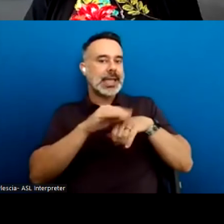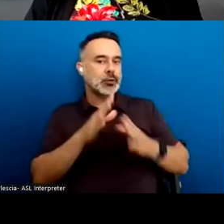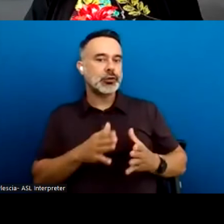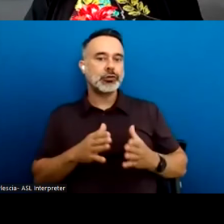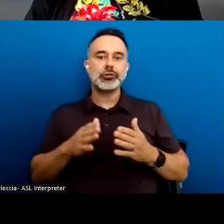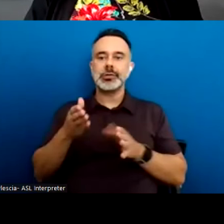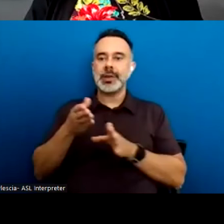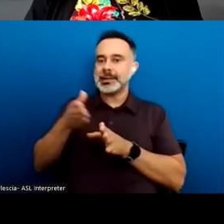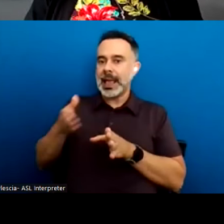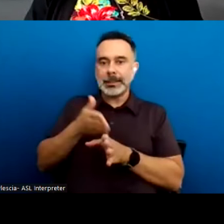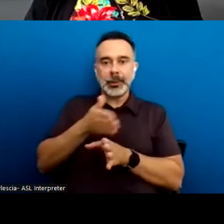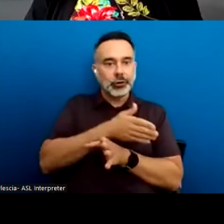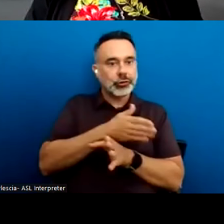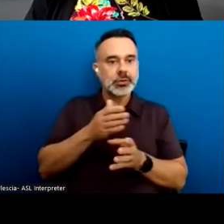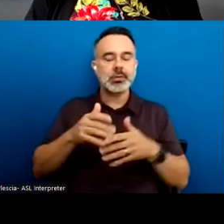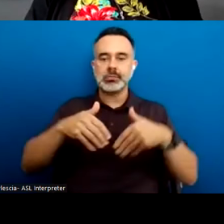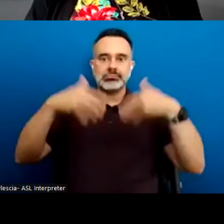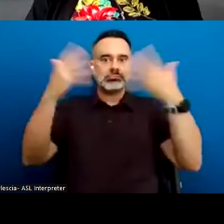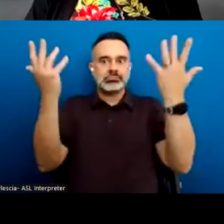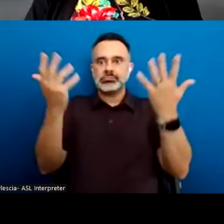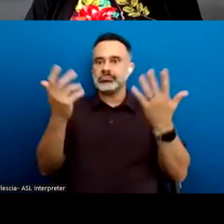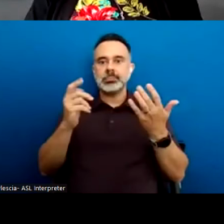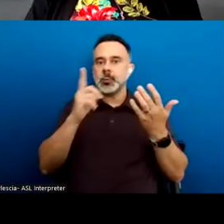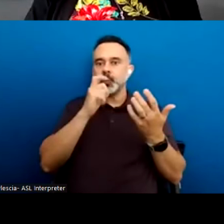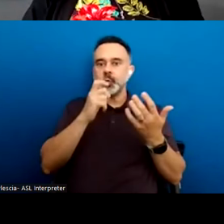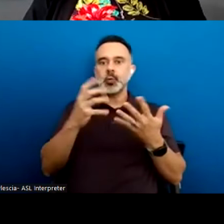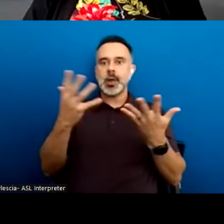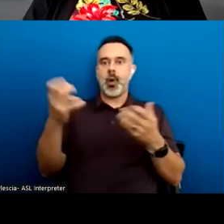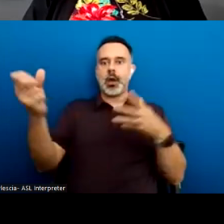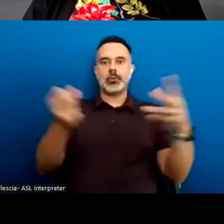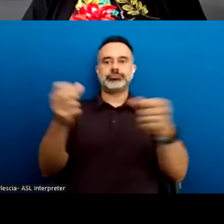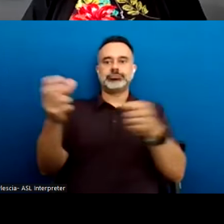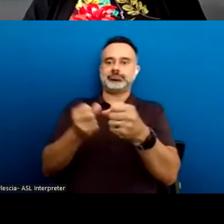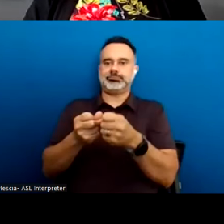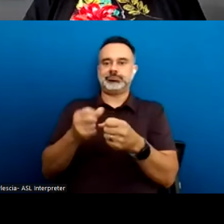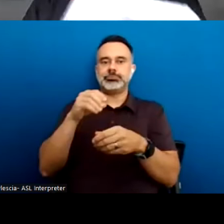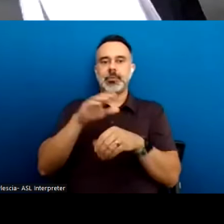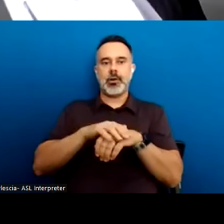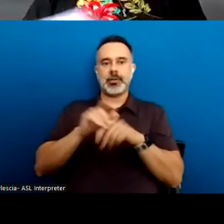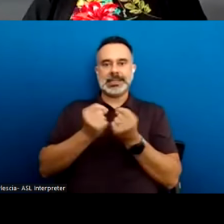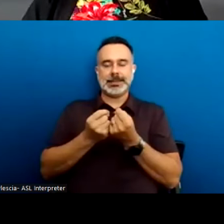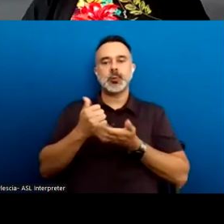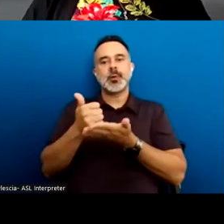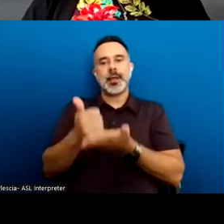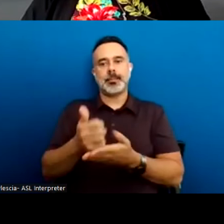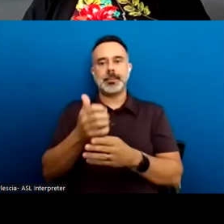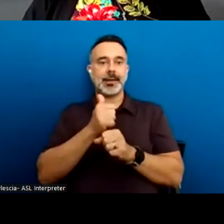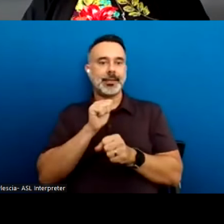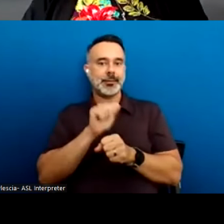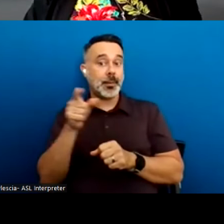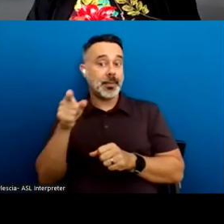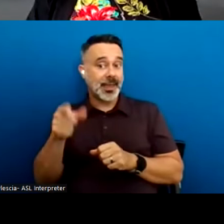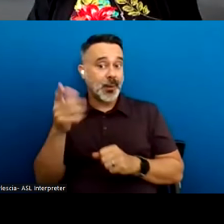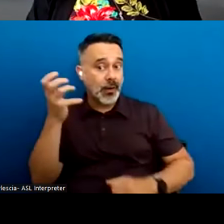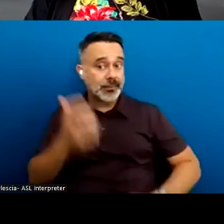neighbors, whoever they might want on their team, that's going to help them to get the job that they want. Next